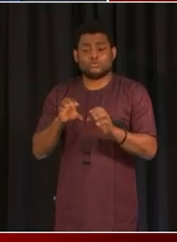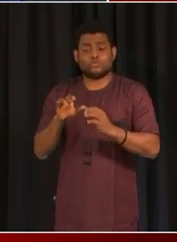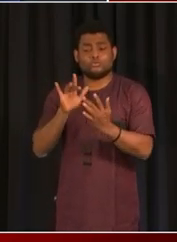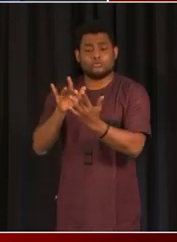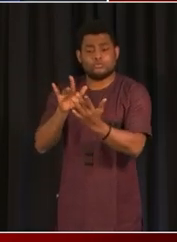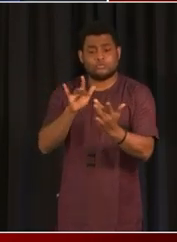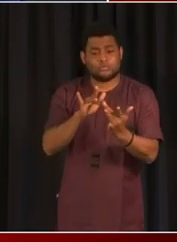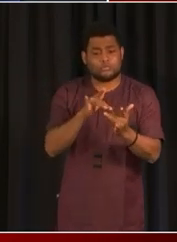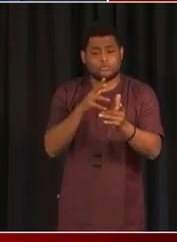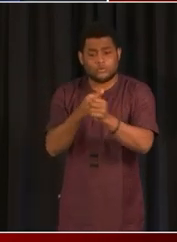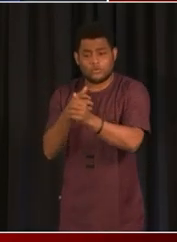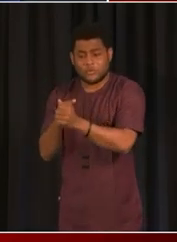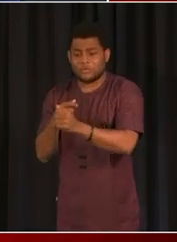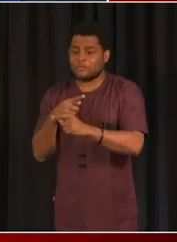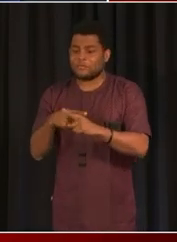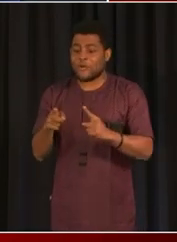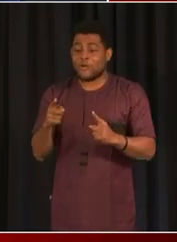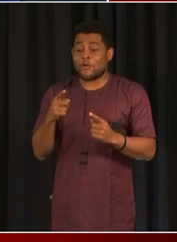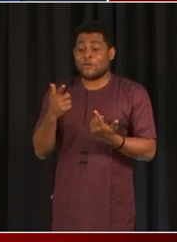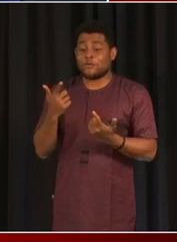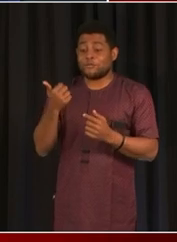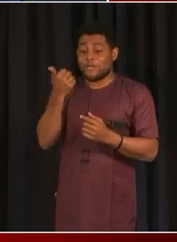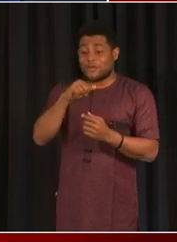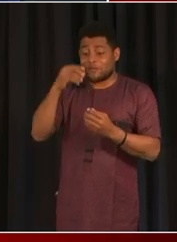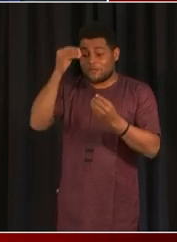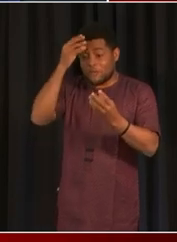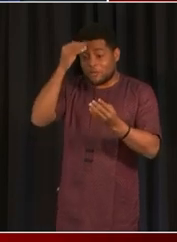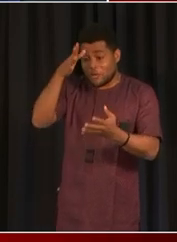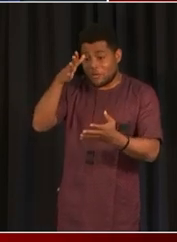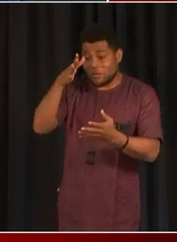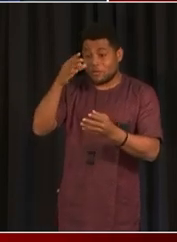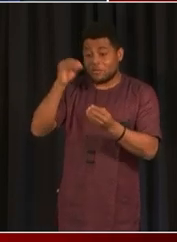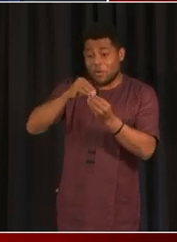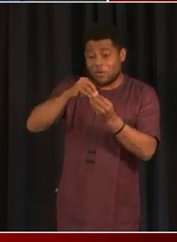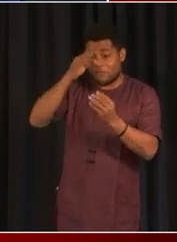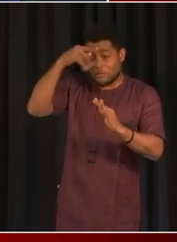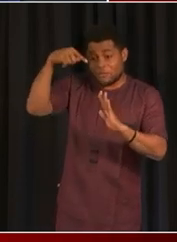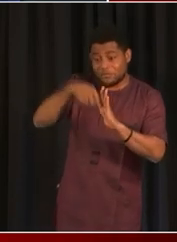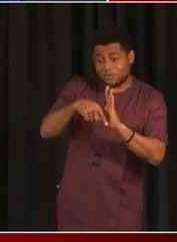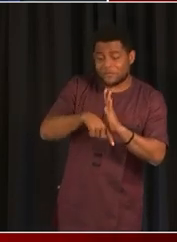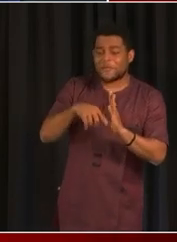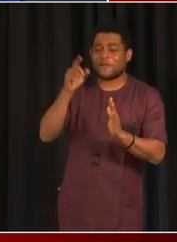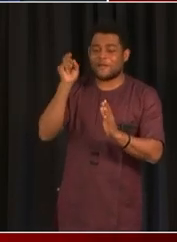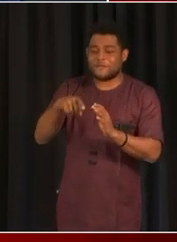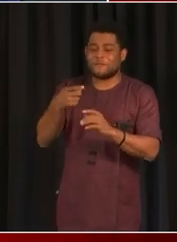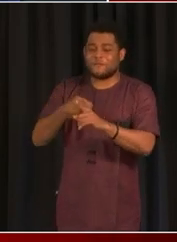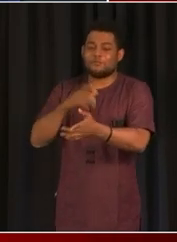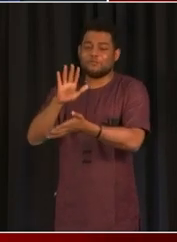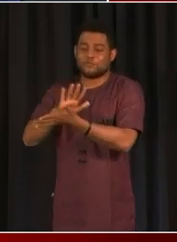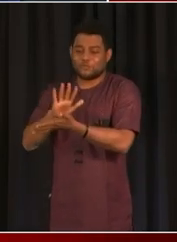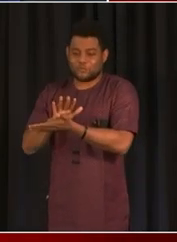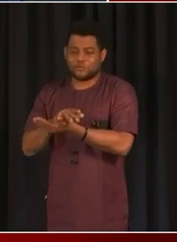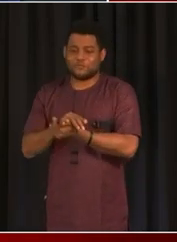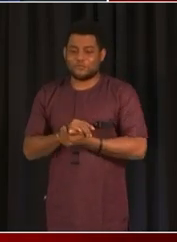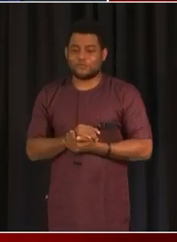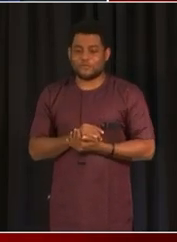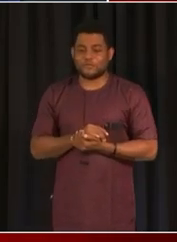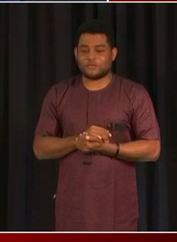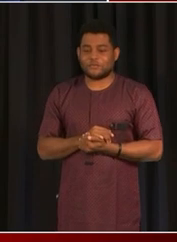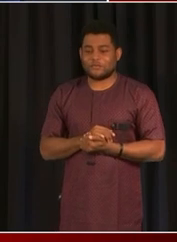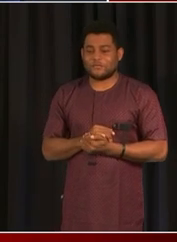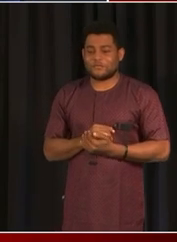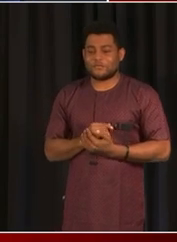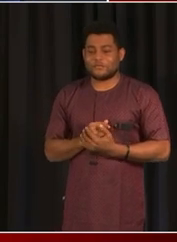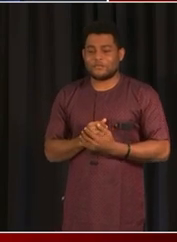partners, but any information that they should expect to receive about any school having 1 case, 5 cases, 10 cases, that will